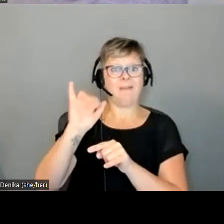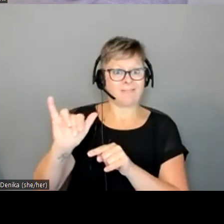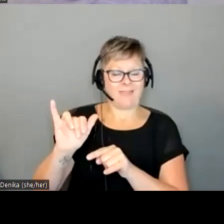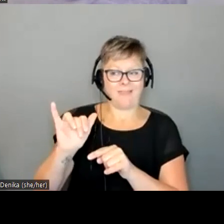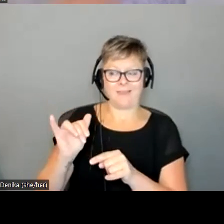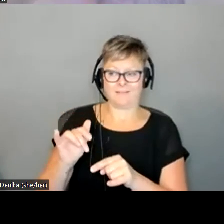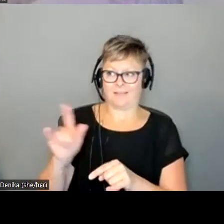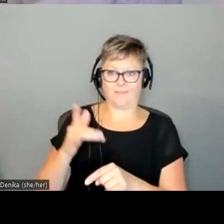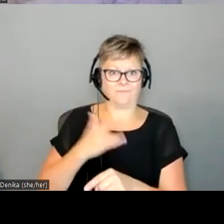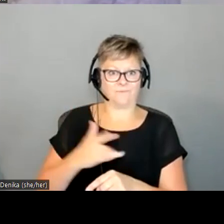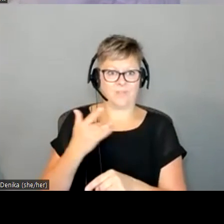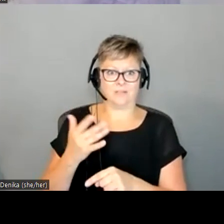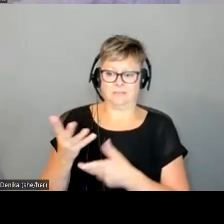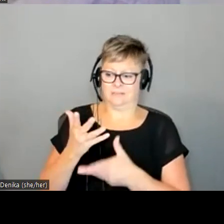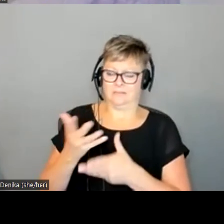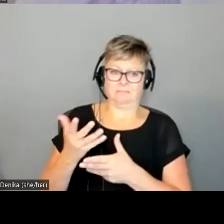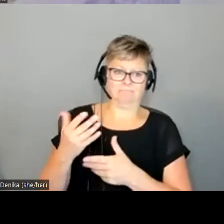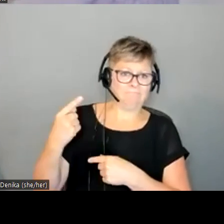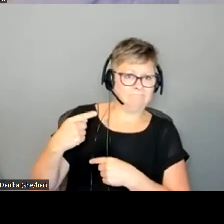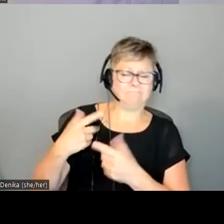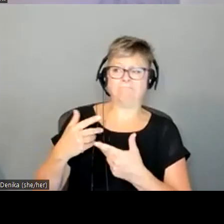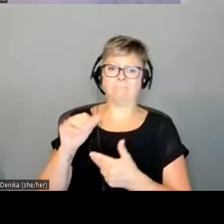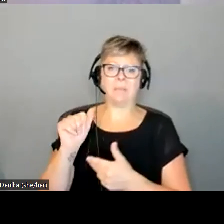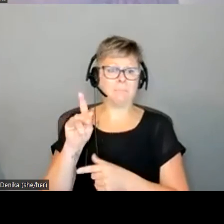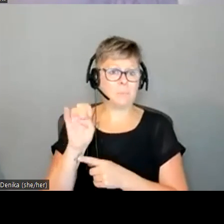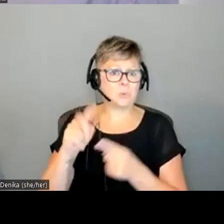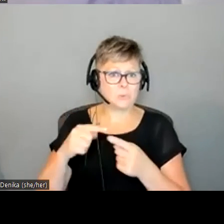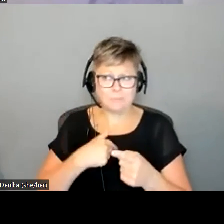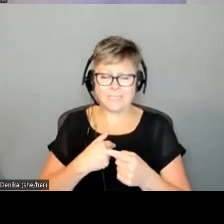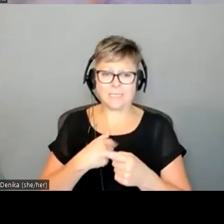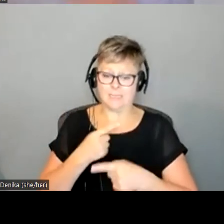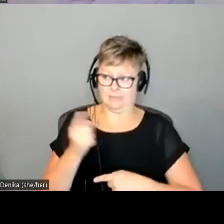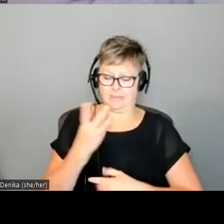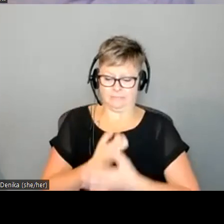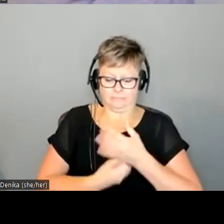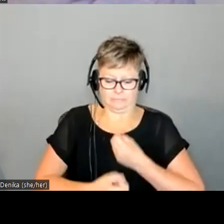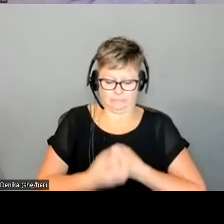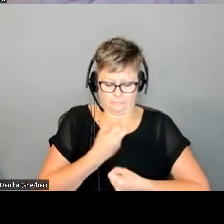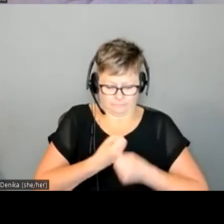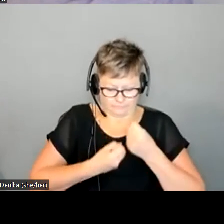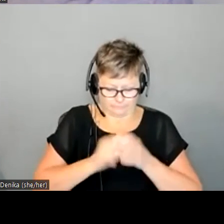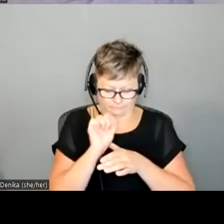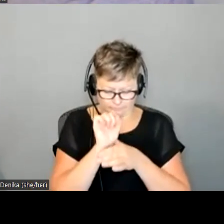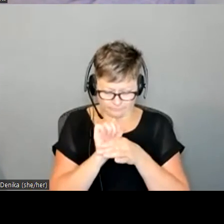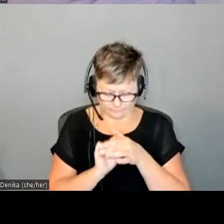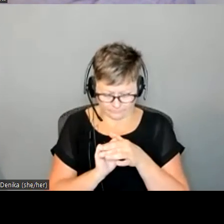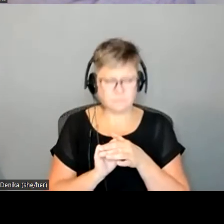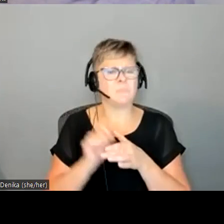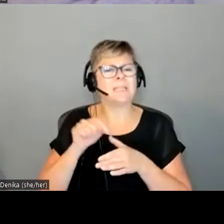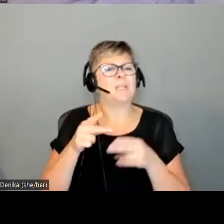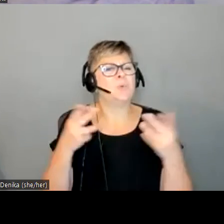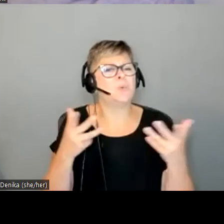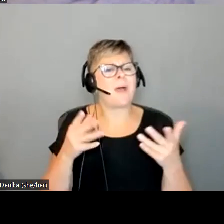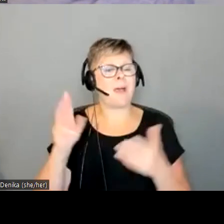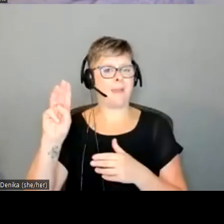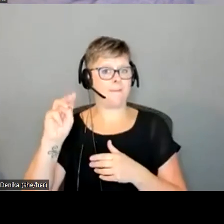they're experiencing, and how do you help them change that perspective and maybe take action? And so Marilyn responded to